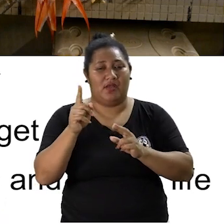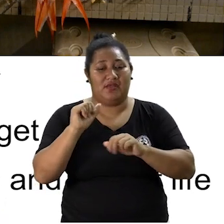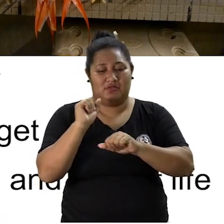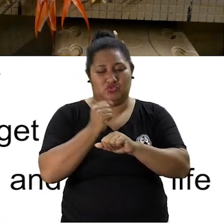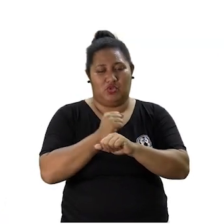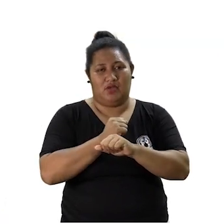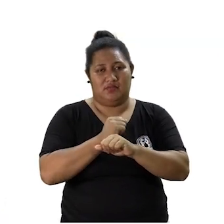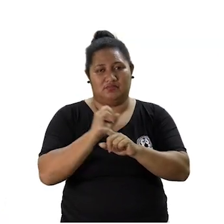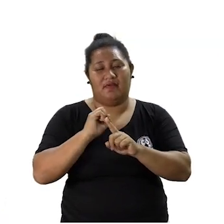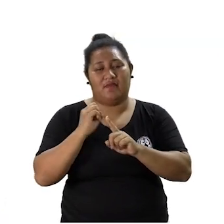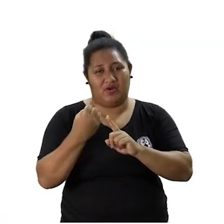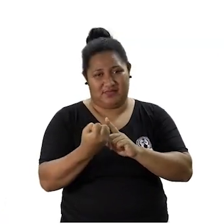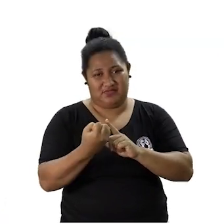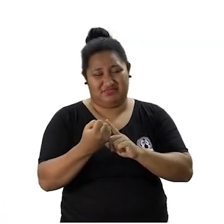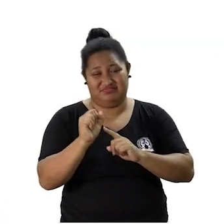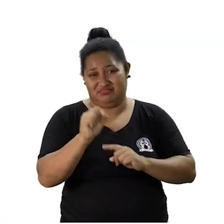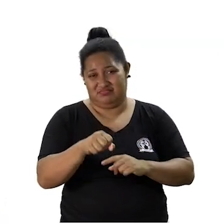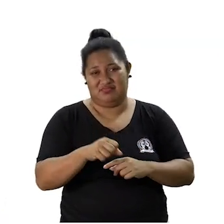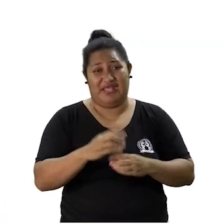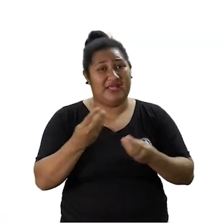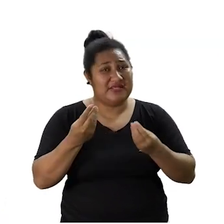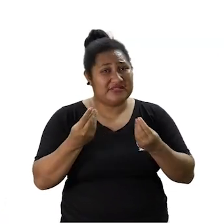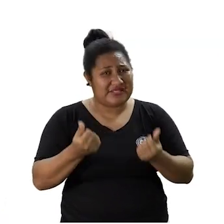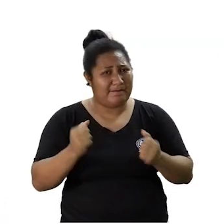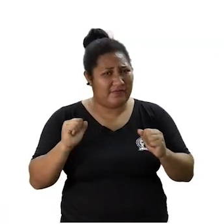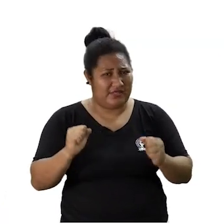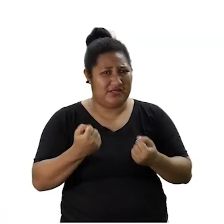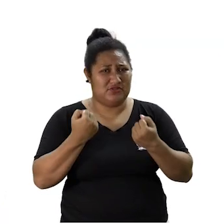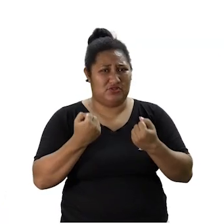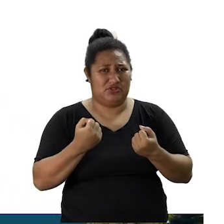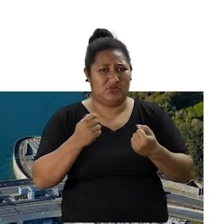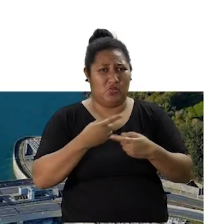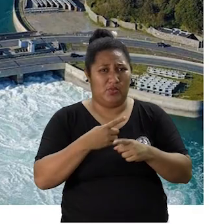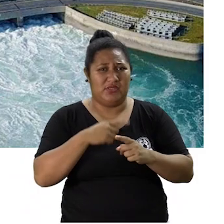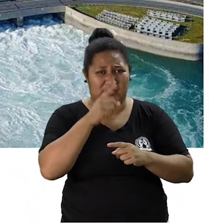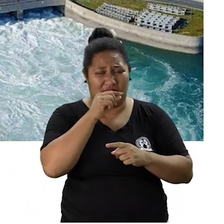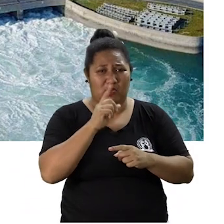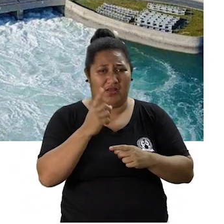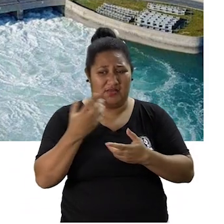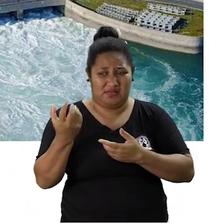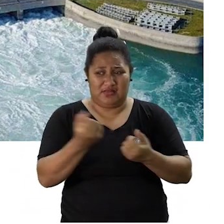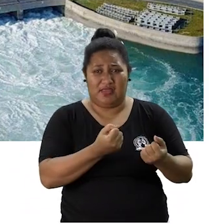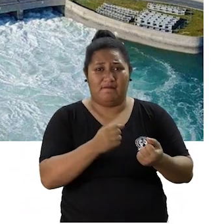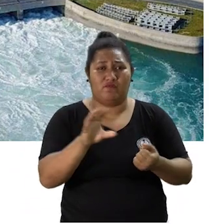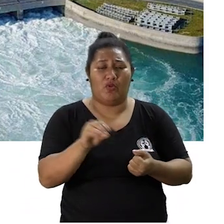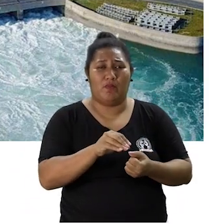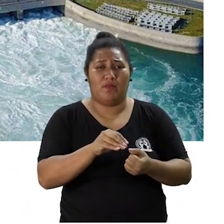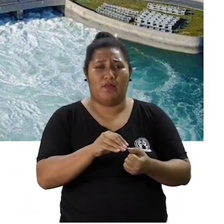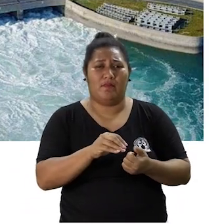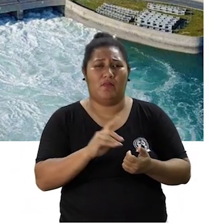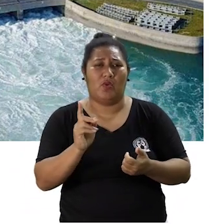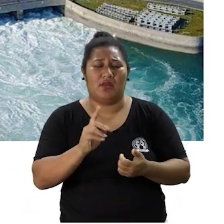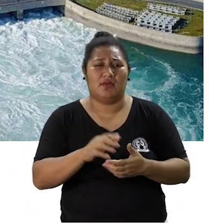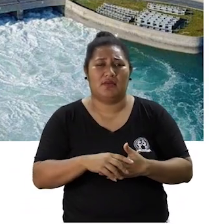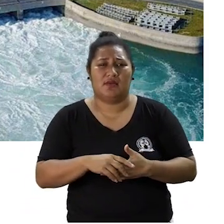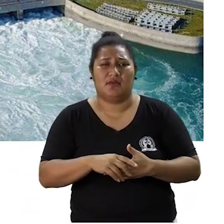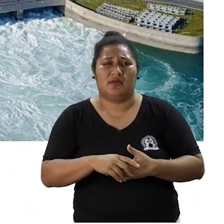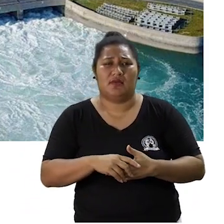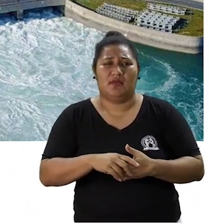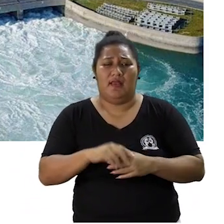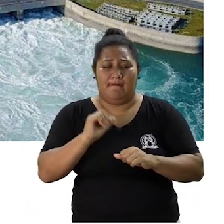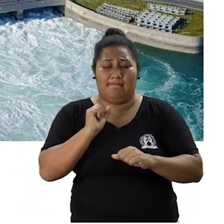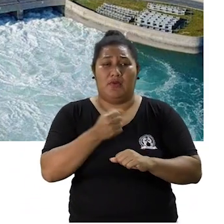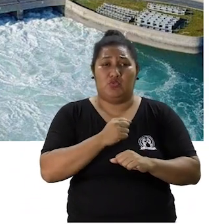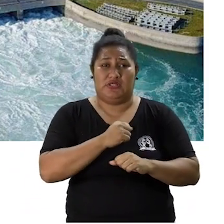marine environment. Some of the energy sources that we can get from the